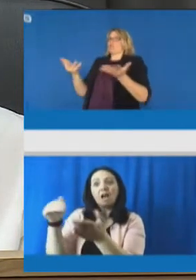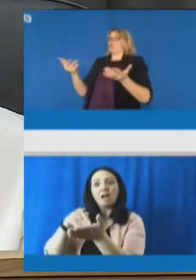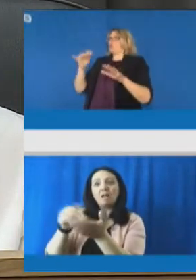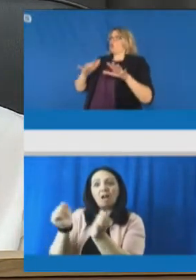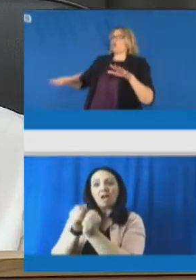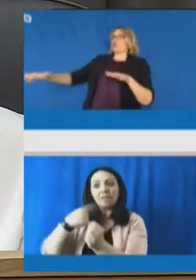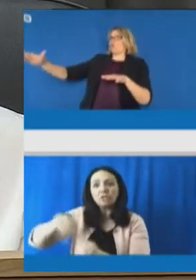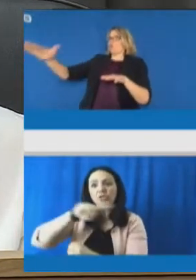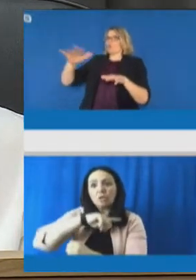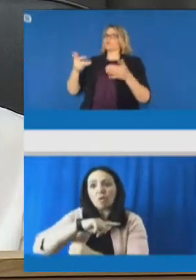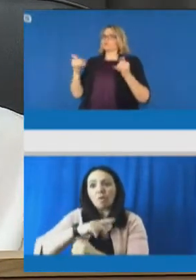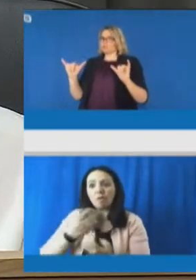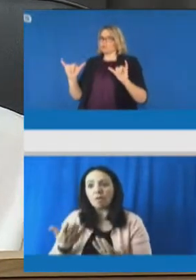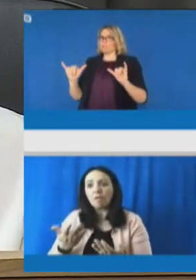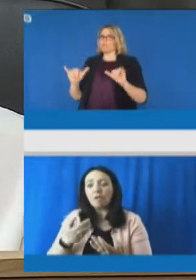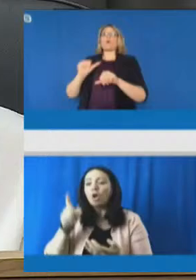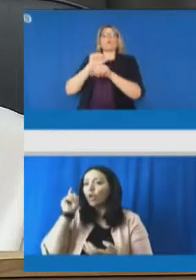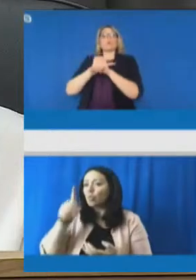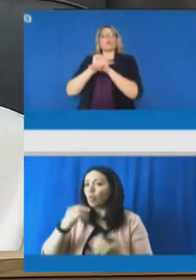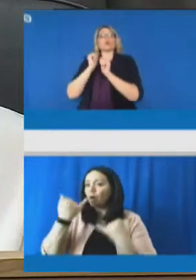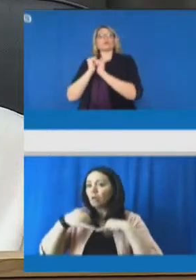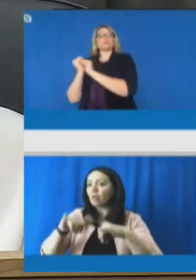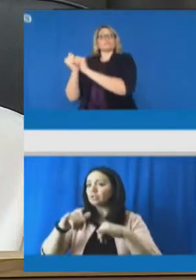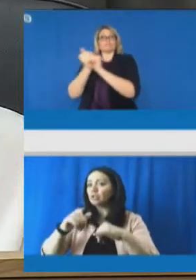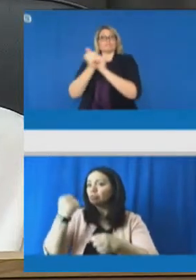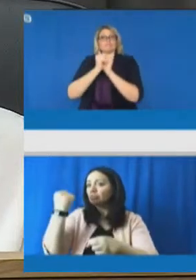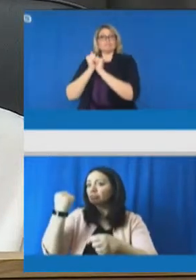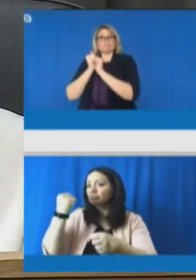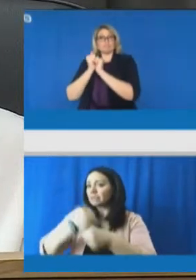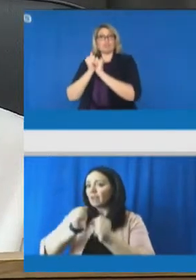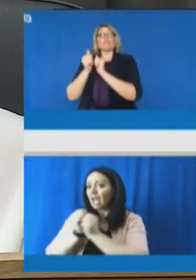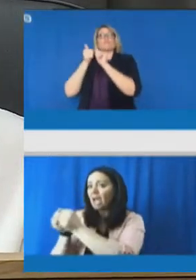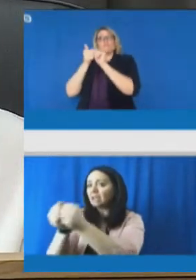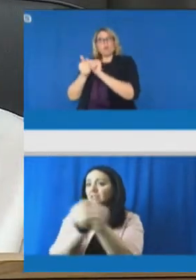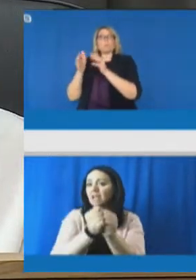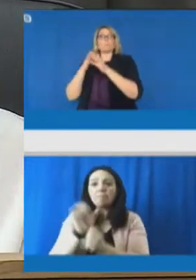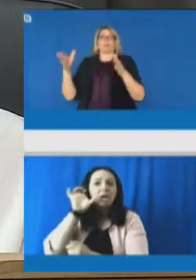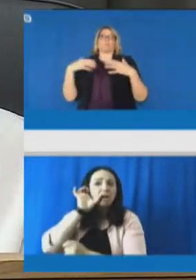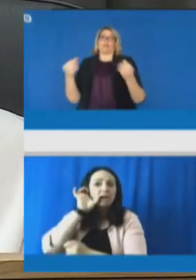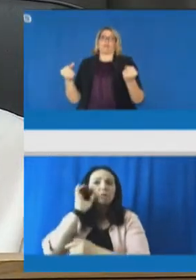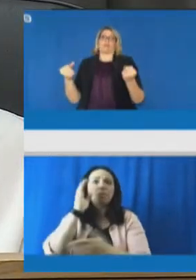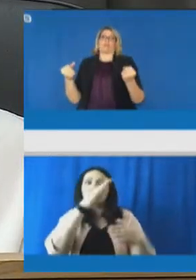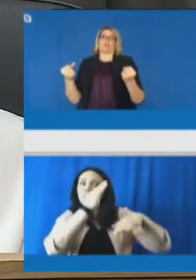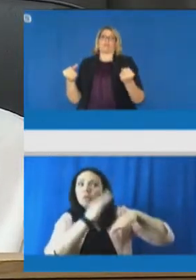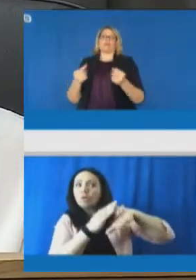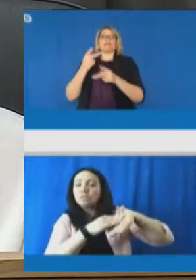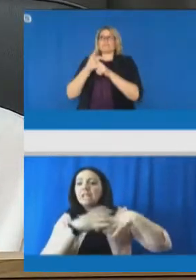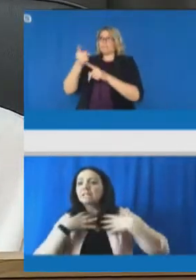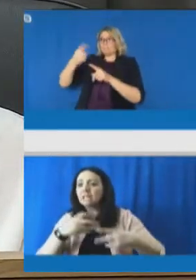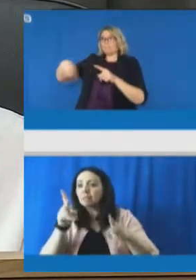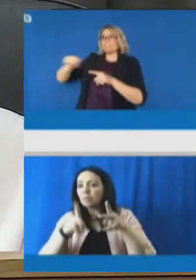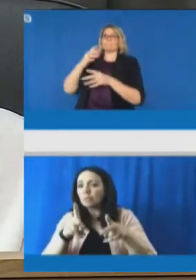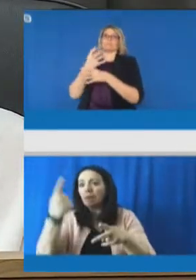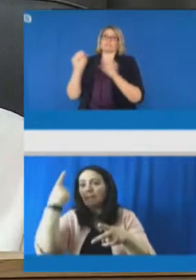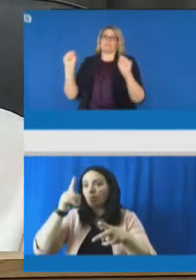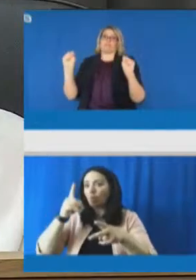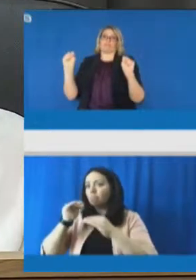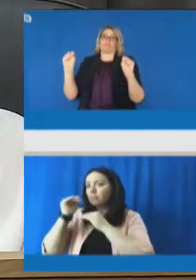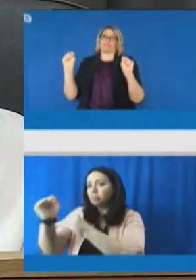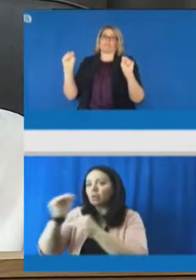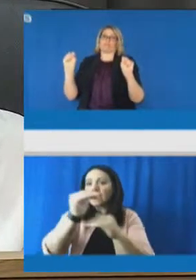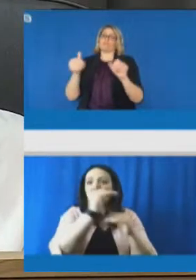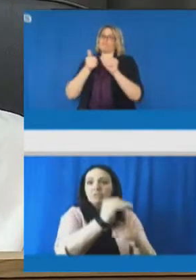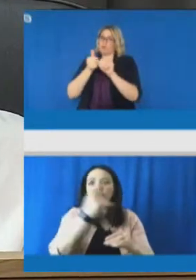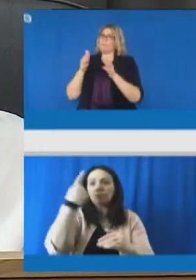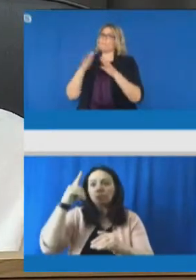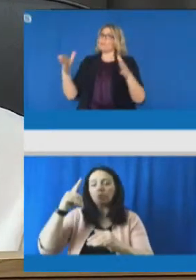is. I want to assure you that all of this information will be available online at the GNB website. We will